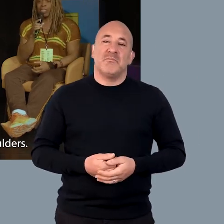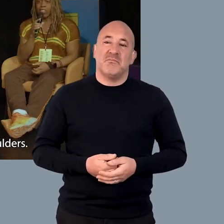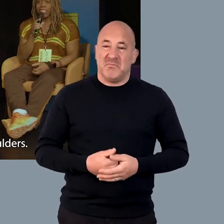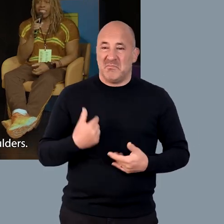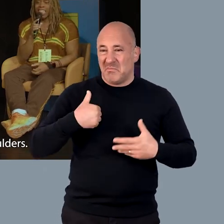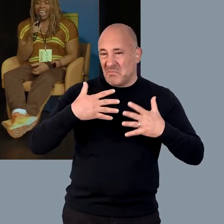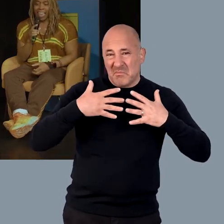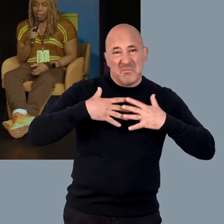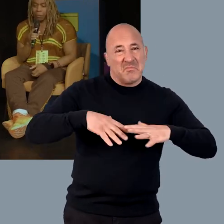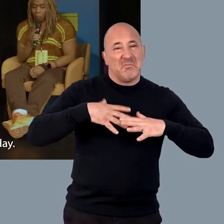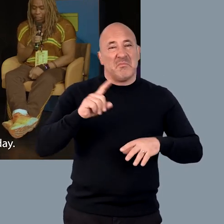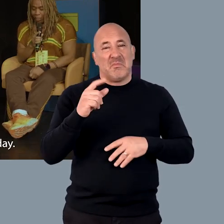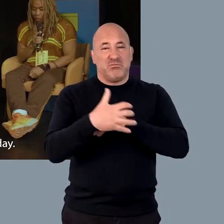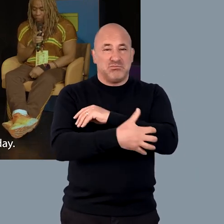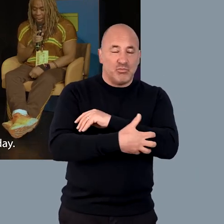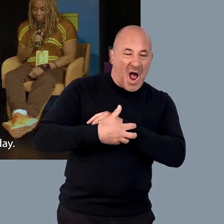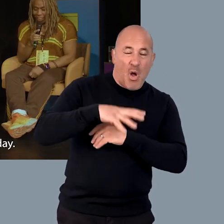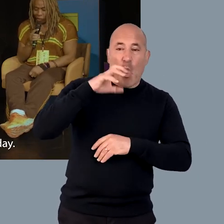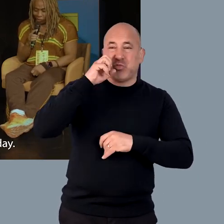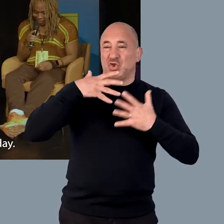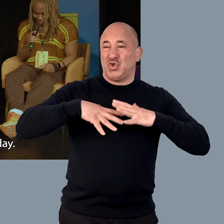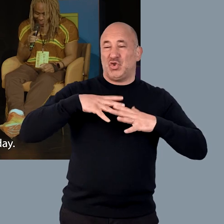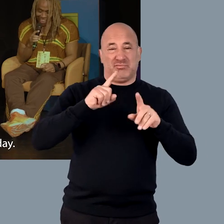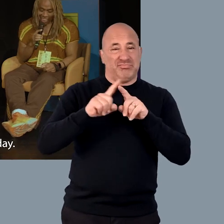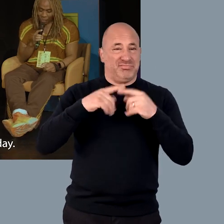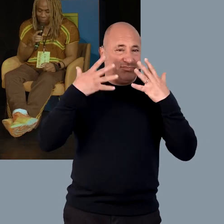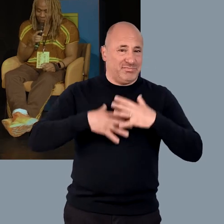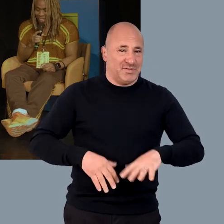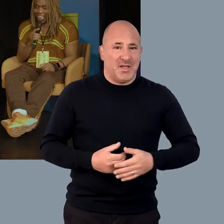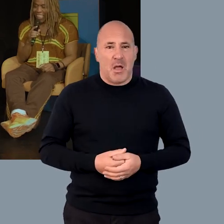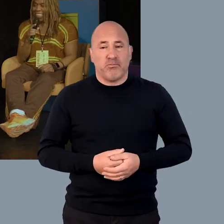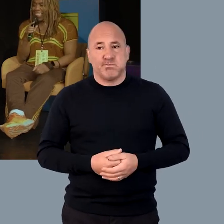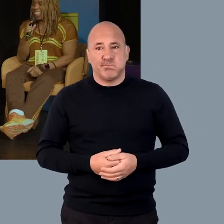over my shoulders. I'm wearing lots of brown and orange today.